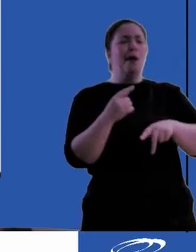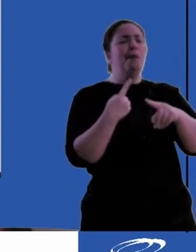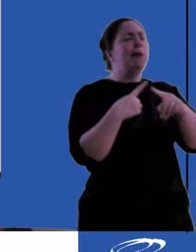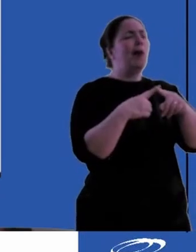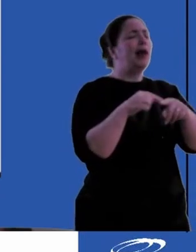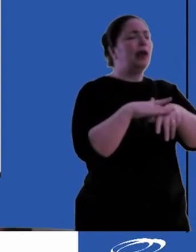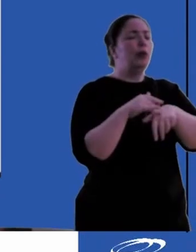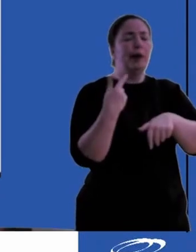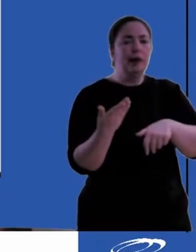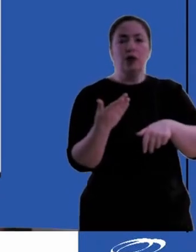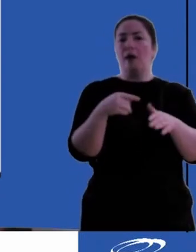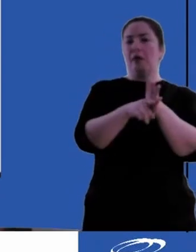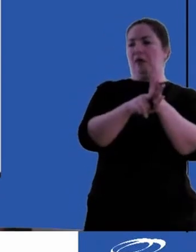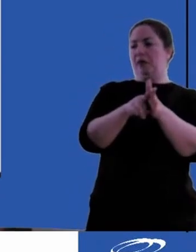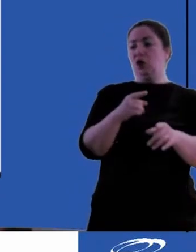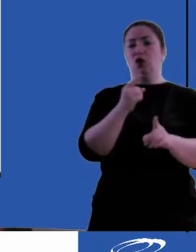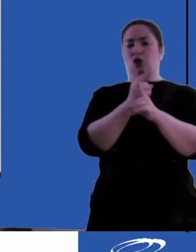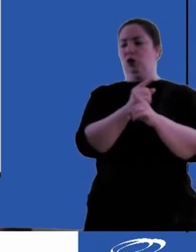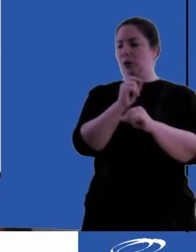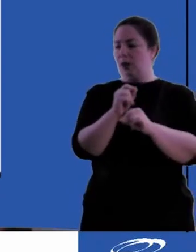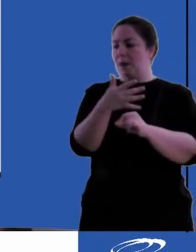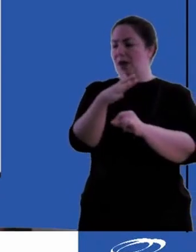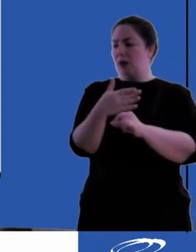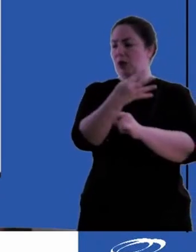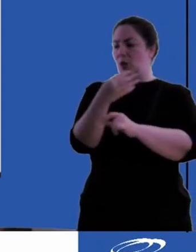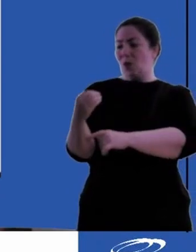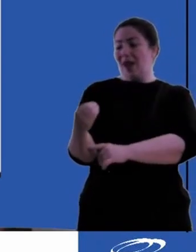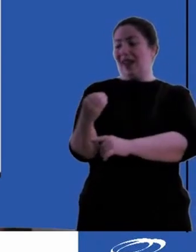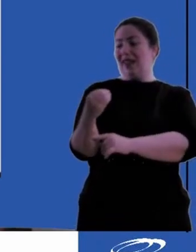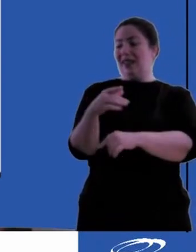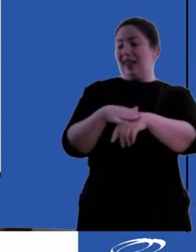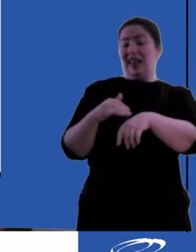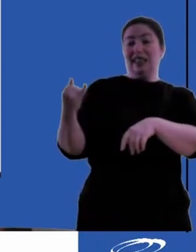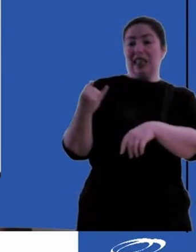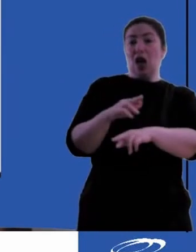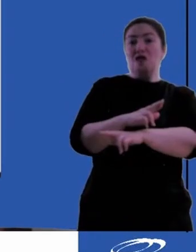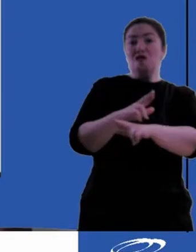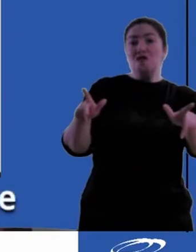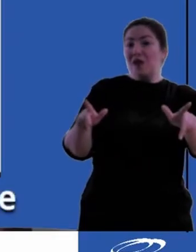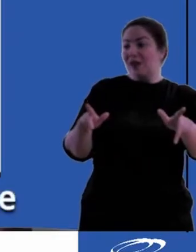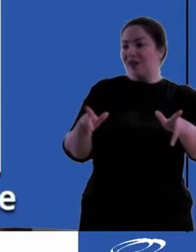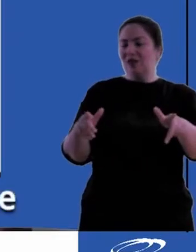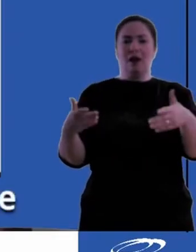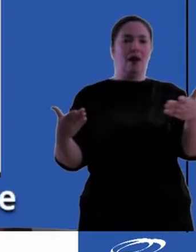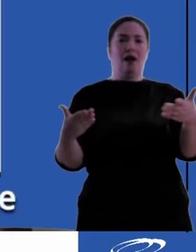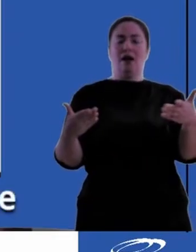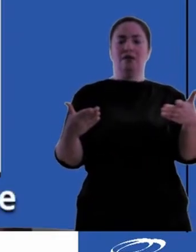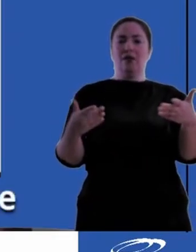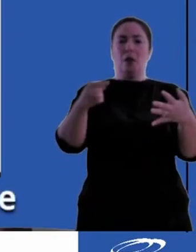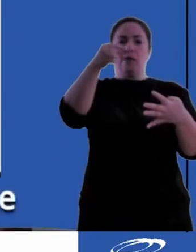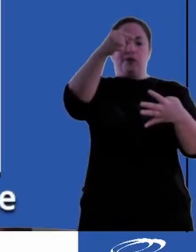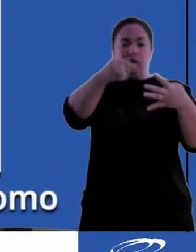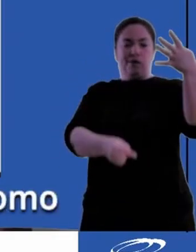a positive result. Overall, there were 40 true fungal and 8 true mycobacterial periprosthetic joint infections. But here is what was